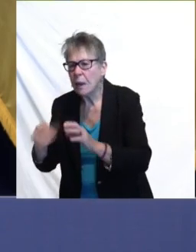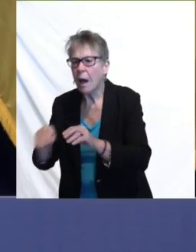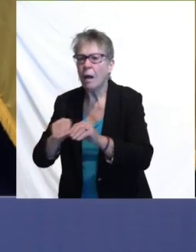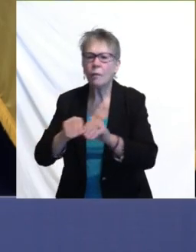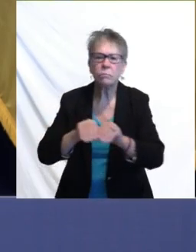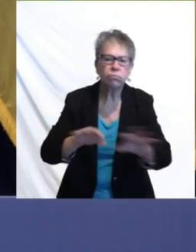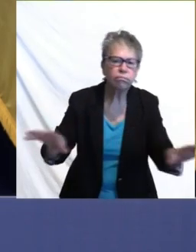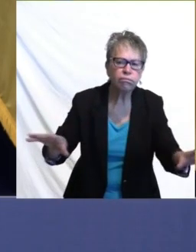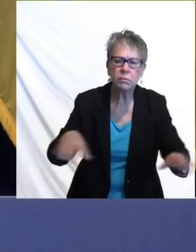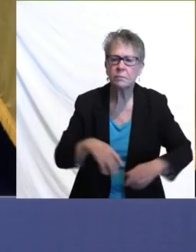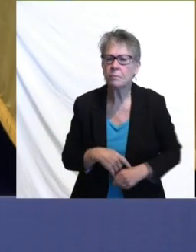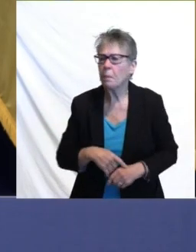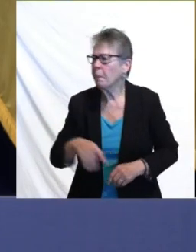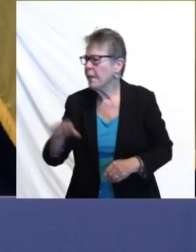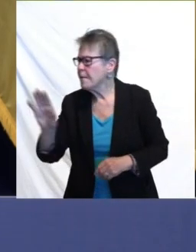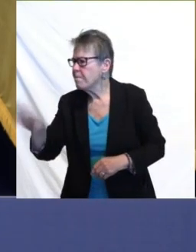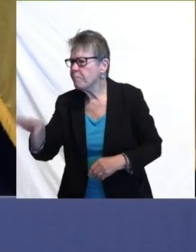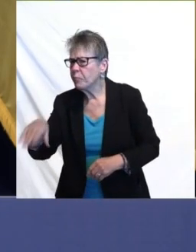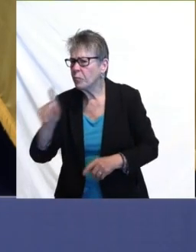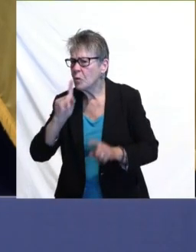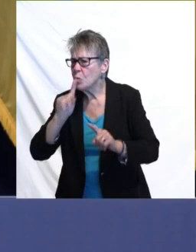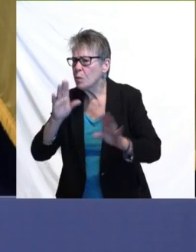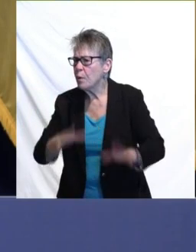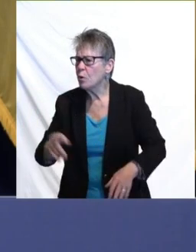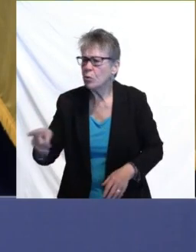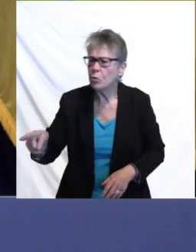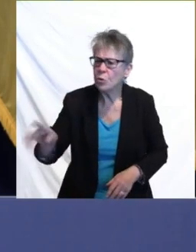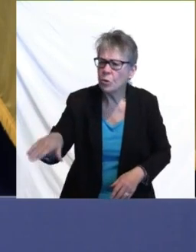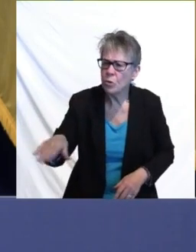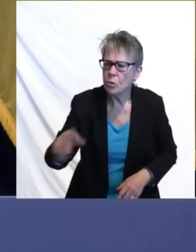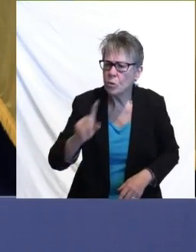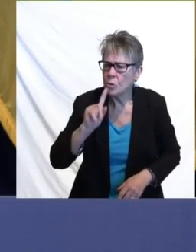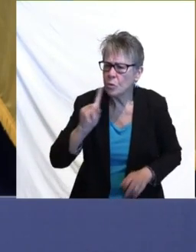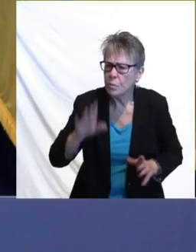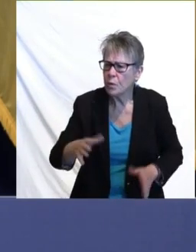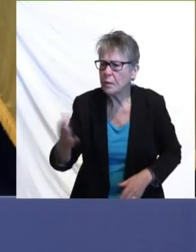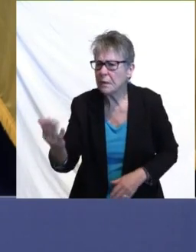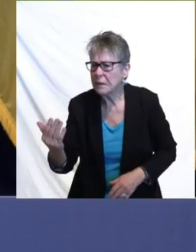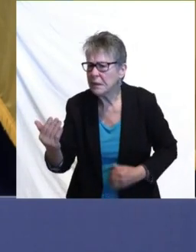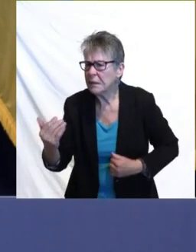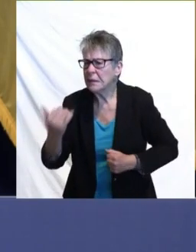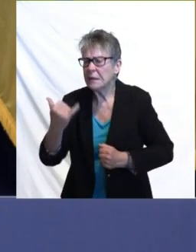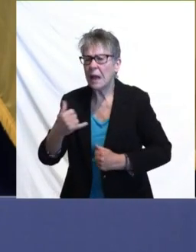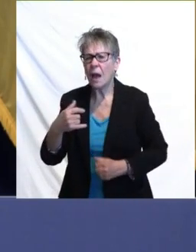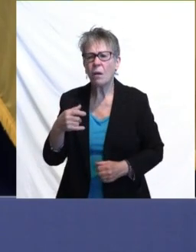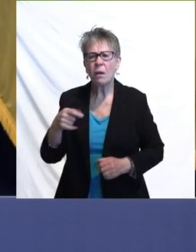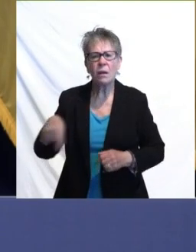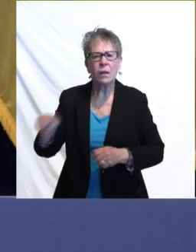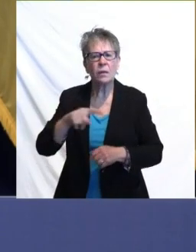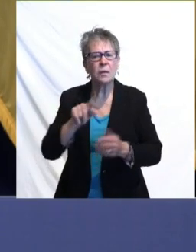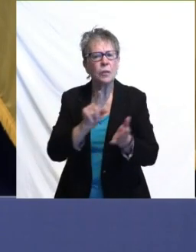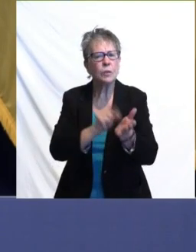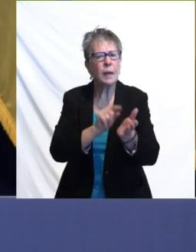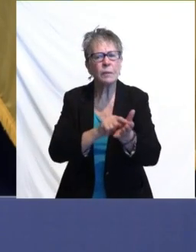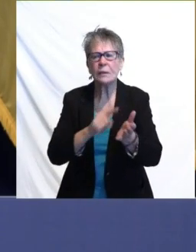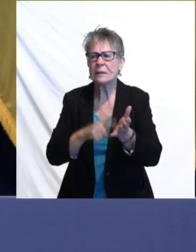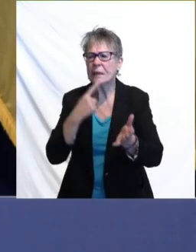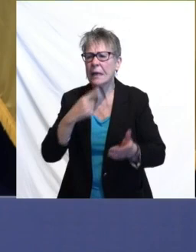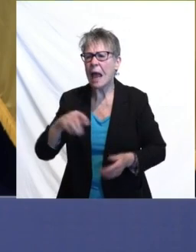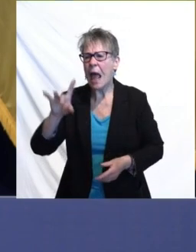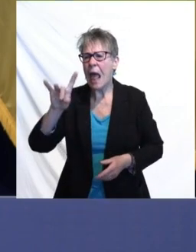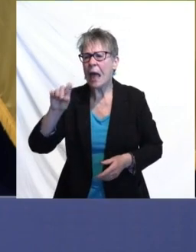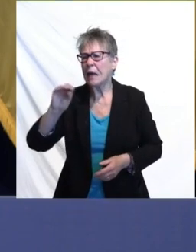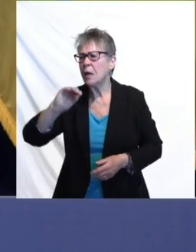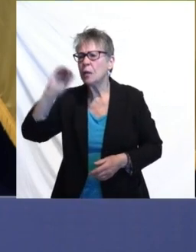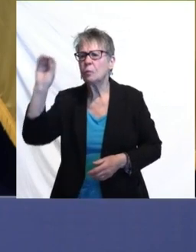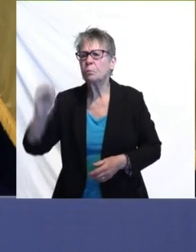Good afternoon. So the Globe reported this morning that about 80% of the state judiciary is white. In your second term, now that you've got it,